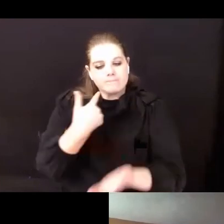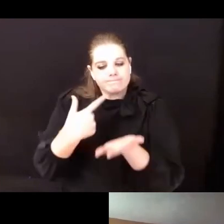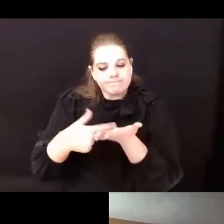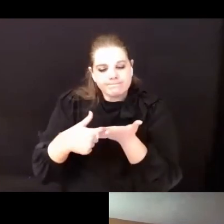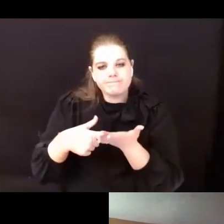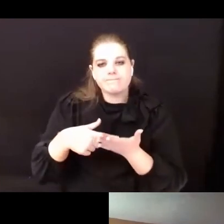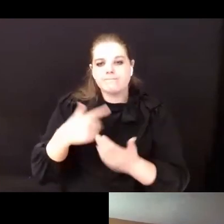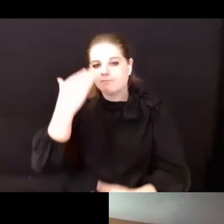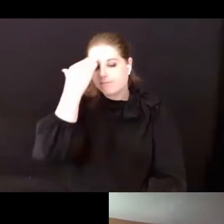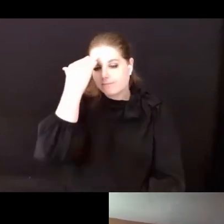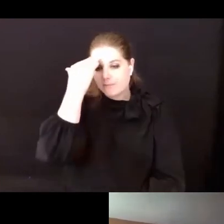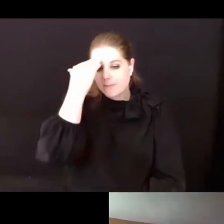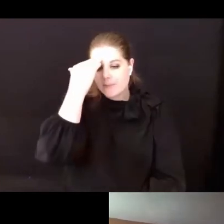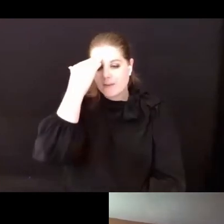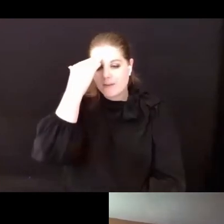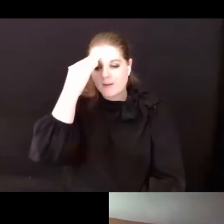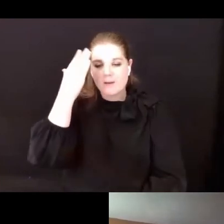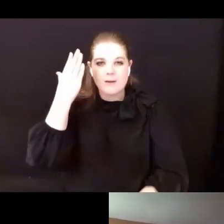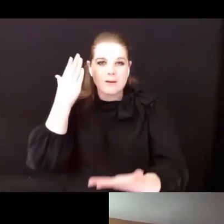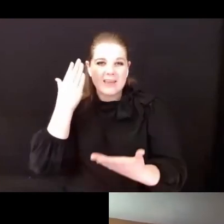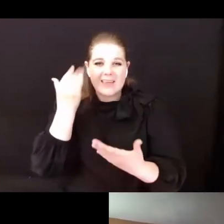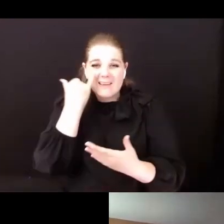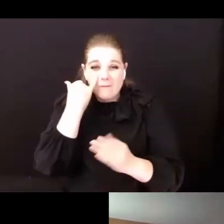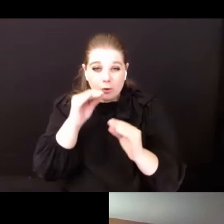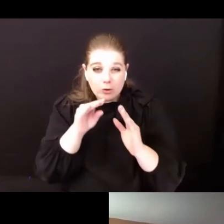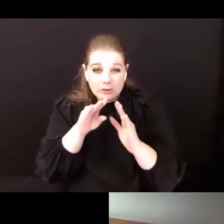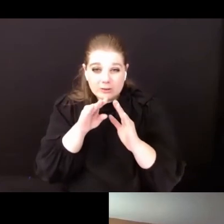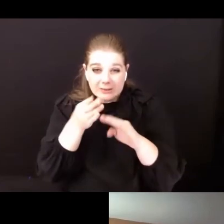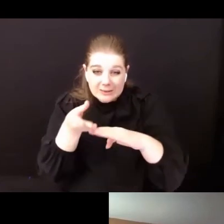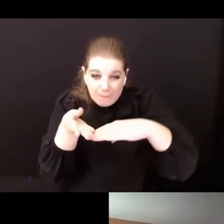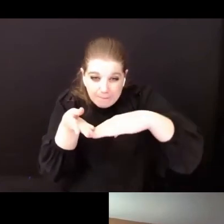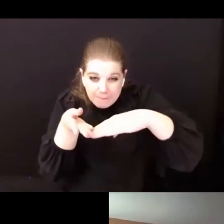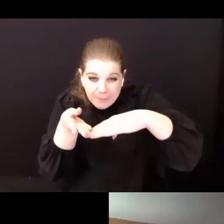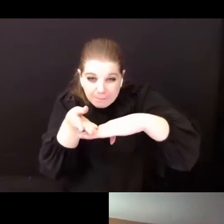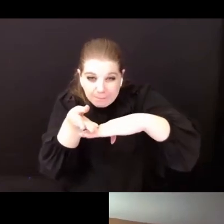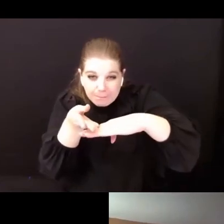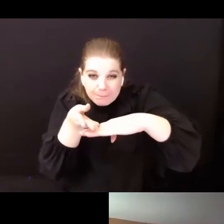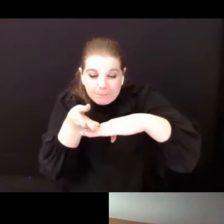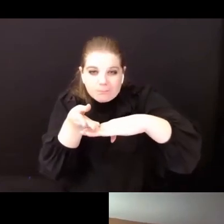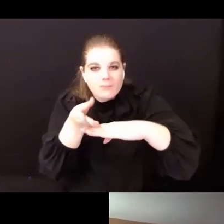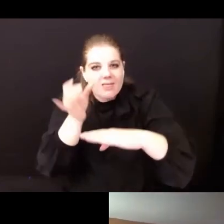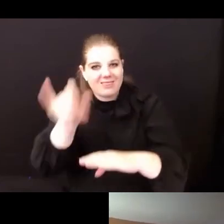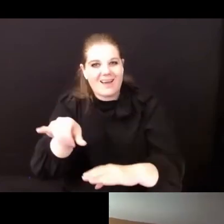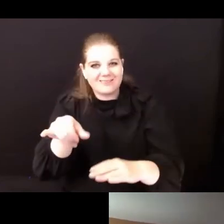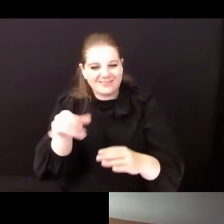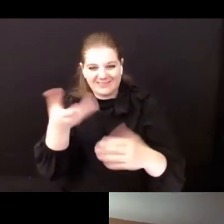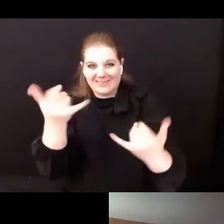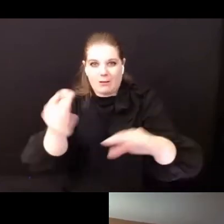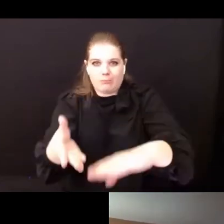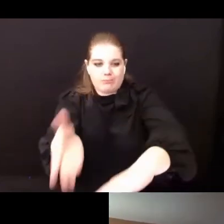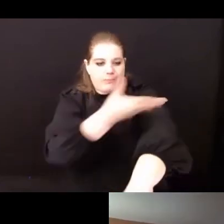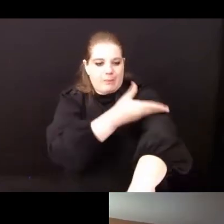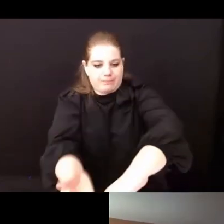moving inches, if you're moving forward, that's progress.